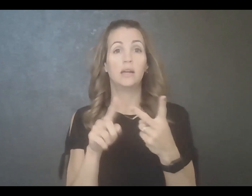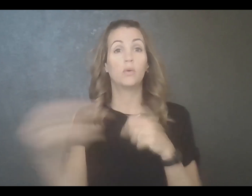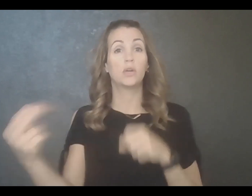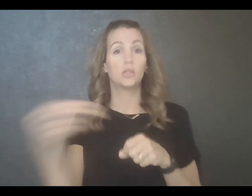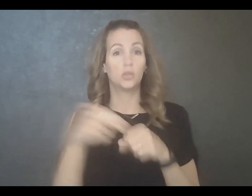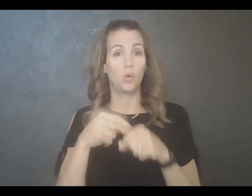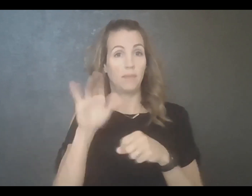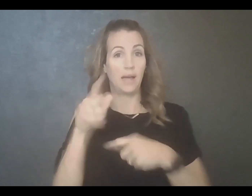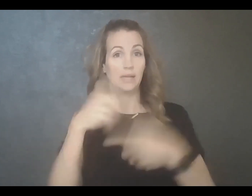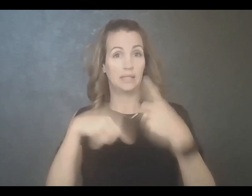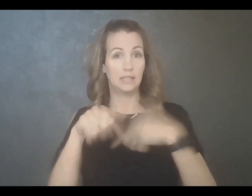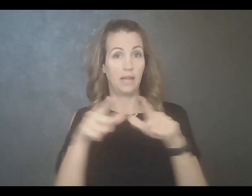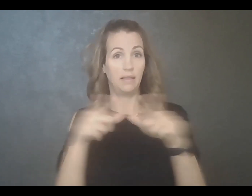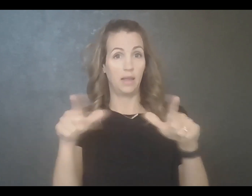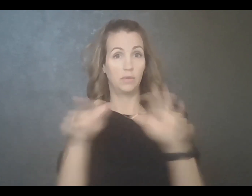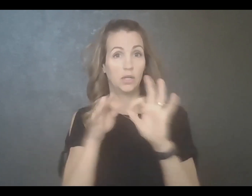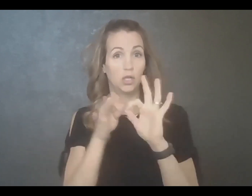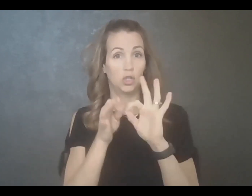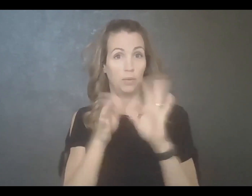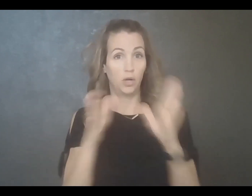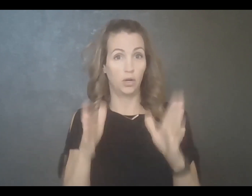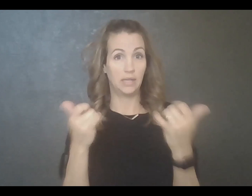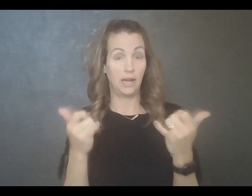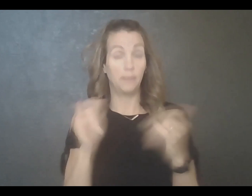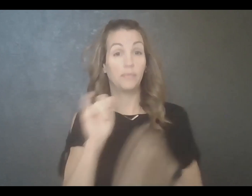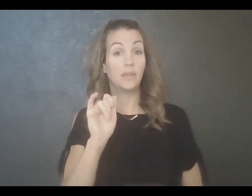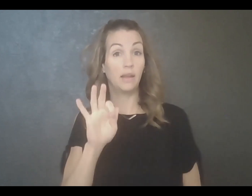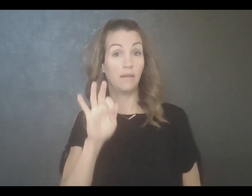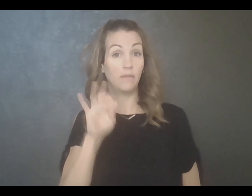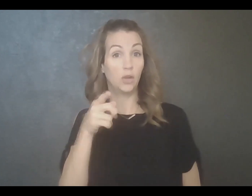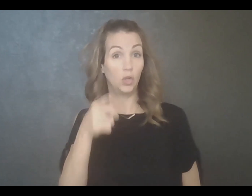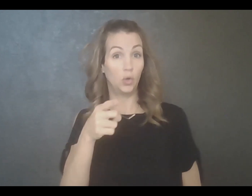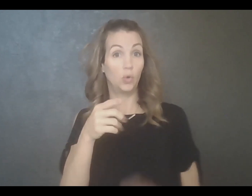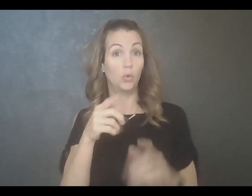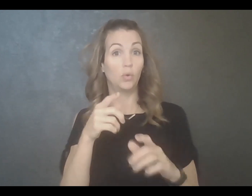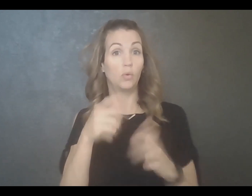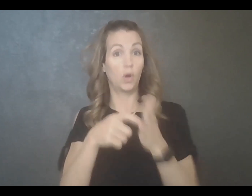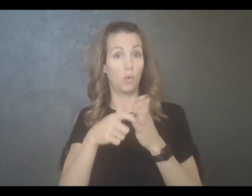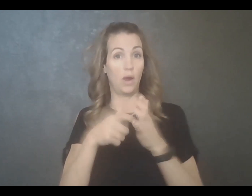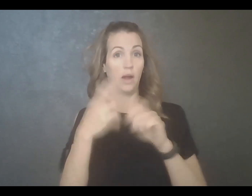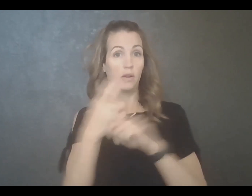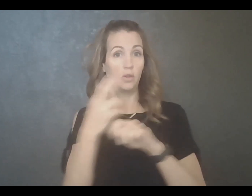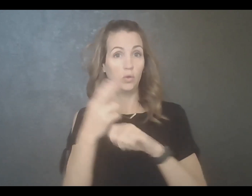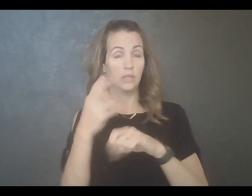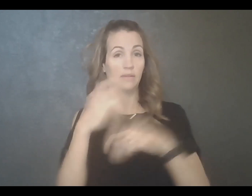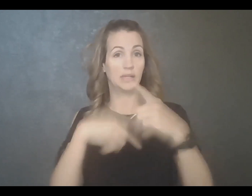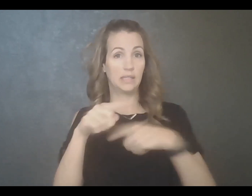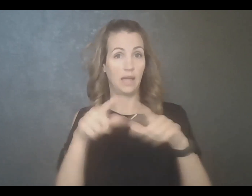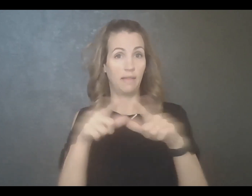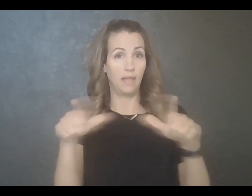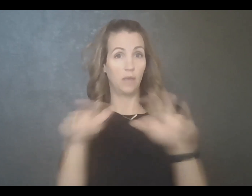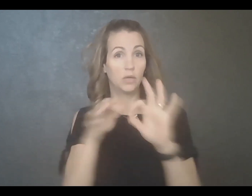language interpreter today. If you are an attendee that requires the use of the sign language interpreter, please find